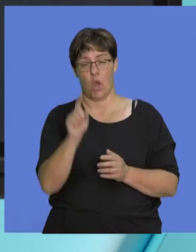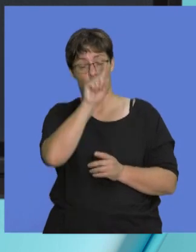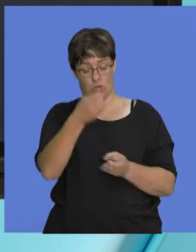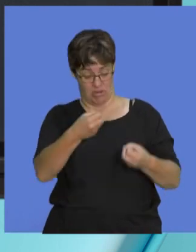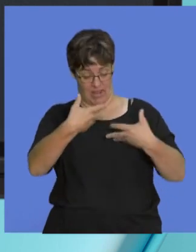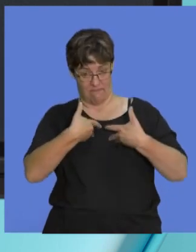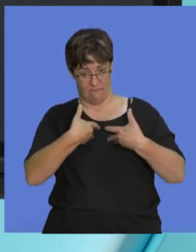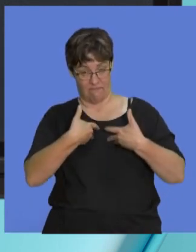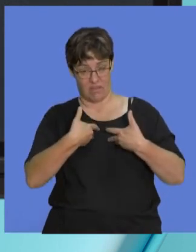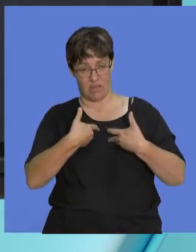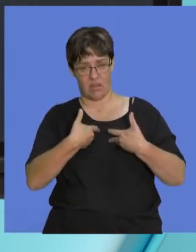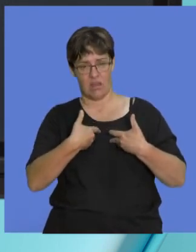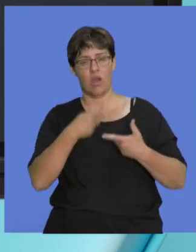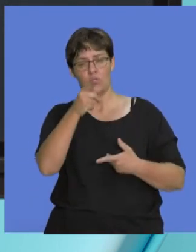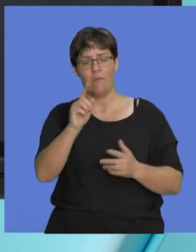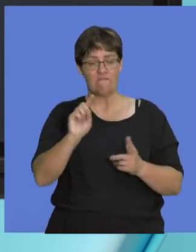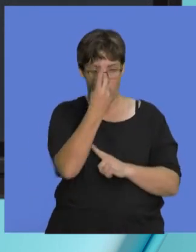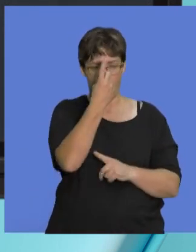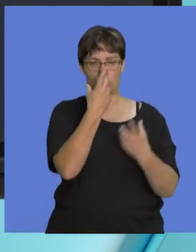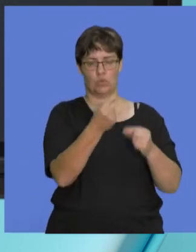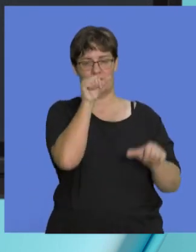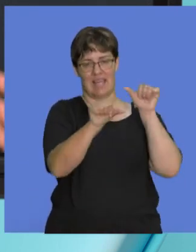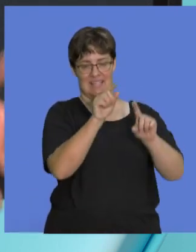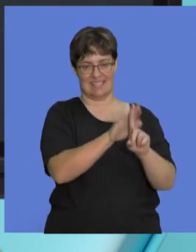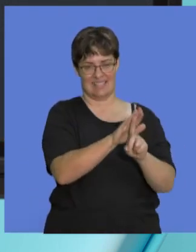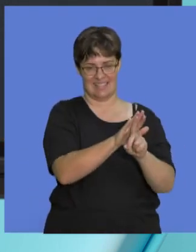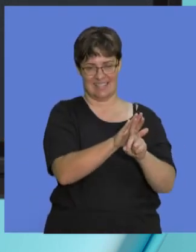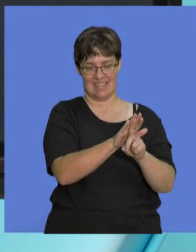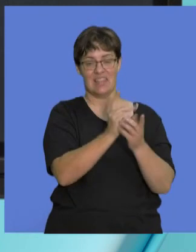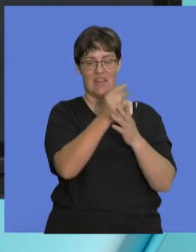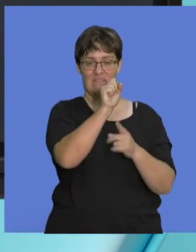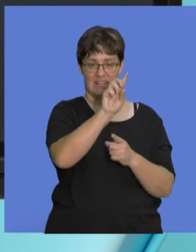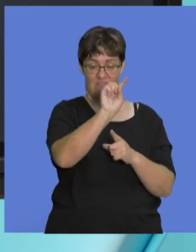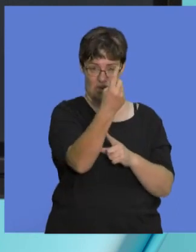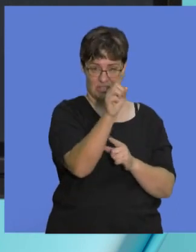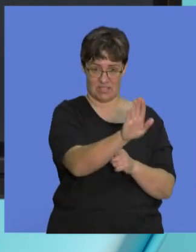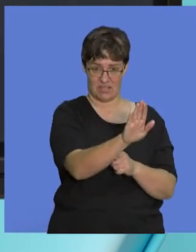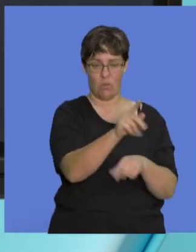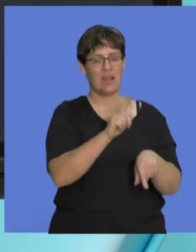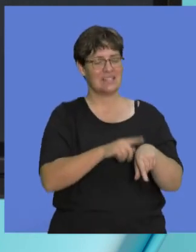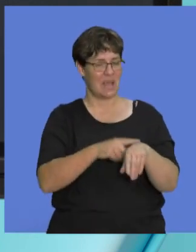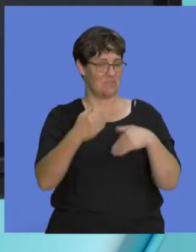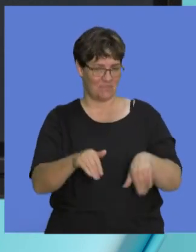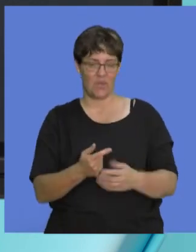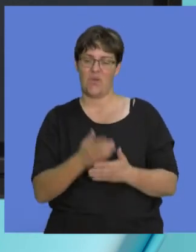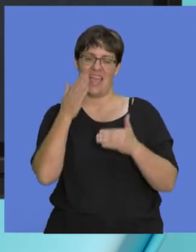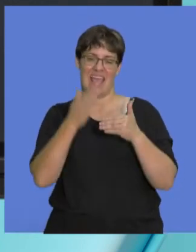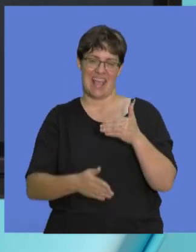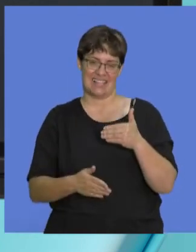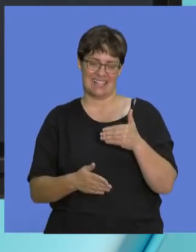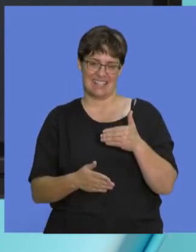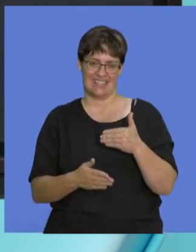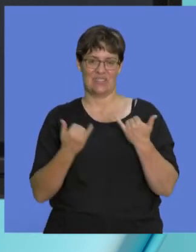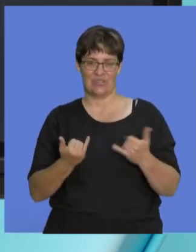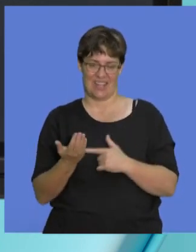if a question is given, you need to do the science first. The science is dealing with the vectors. Because of time constraints,